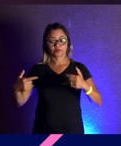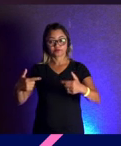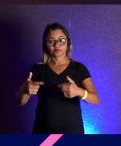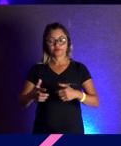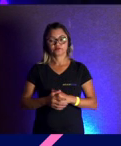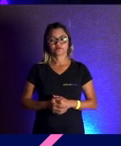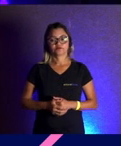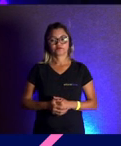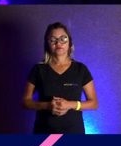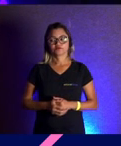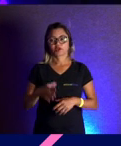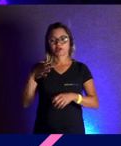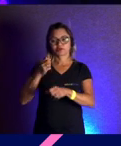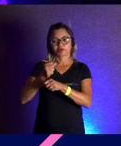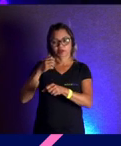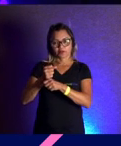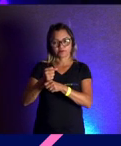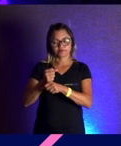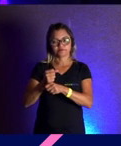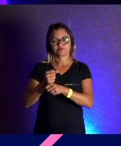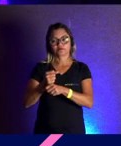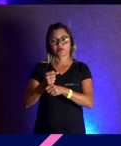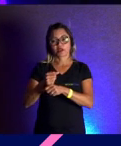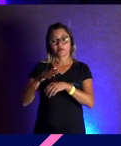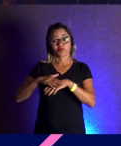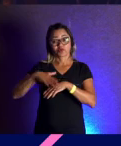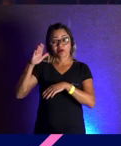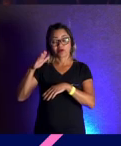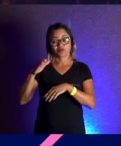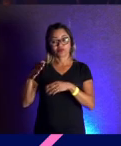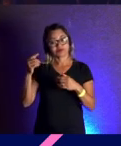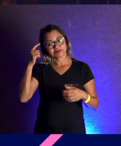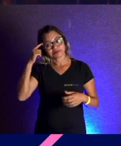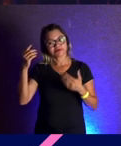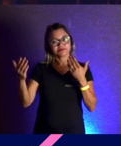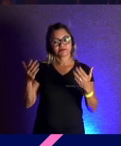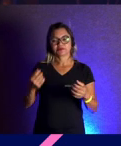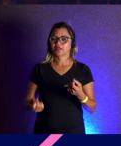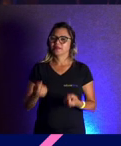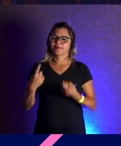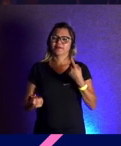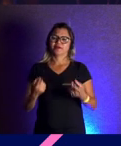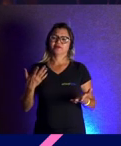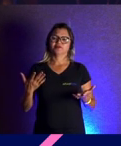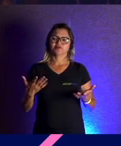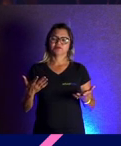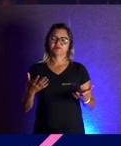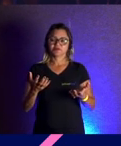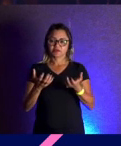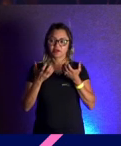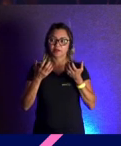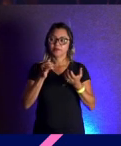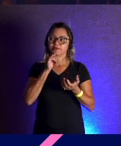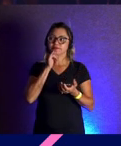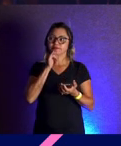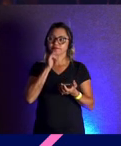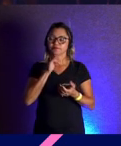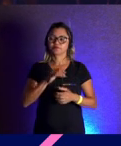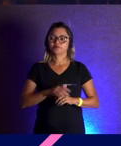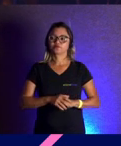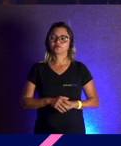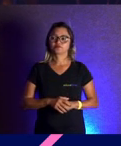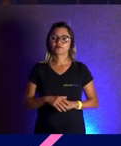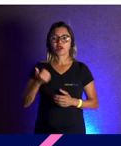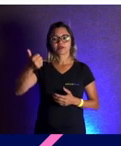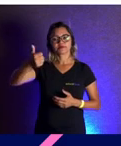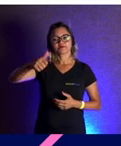too much uncertainty? Well, it depends. If what we want to do, for example, is to assess whether